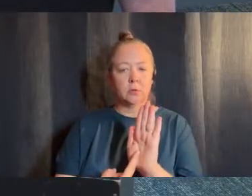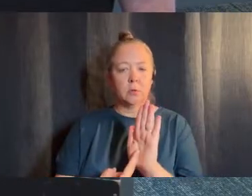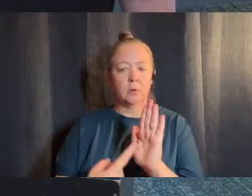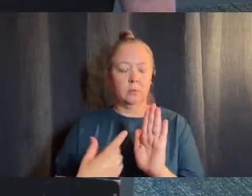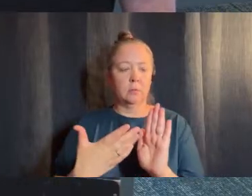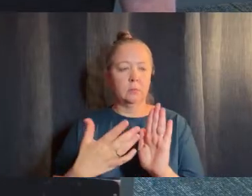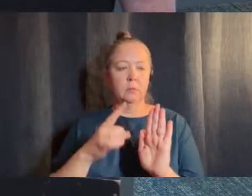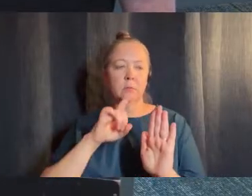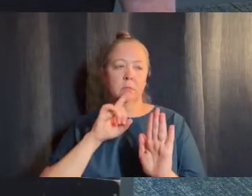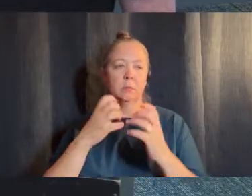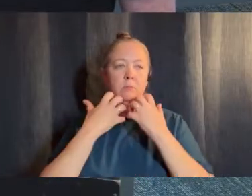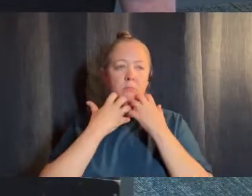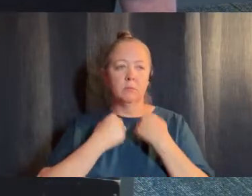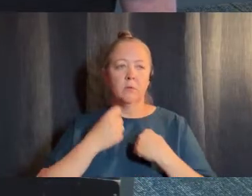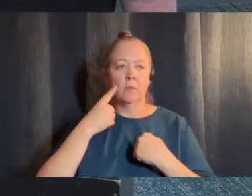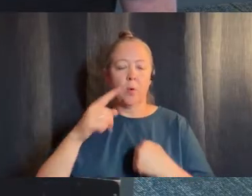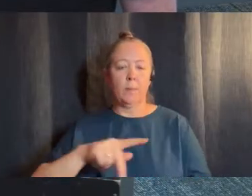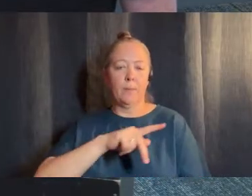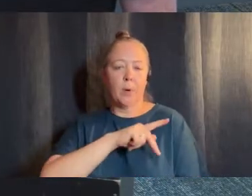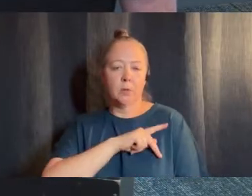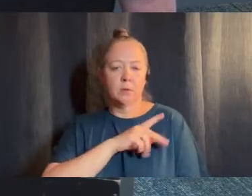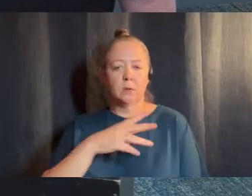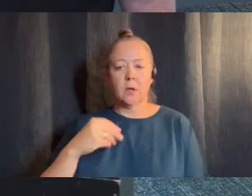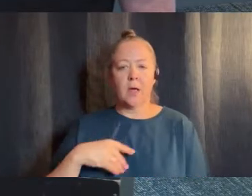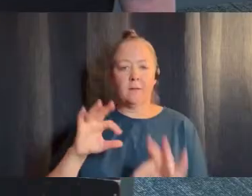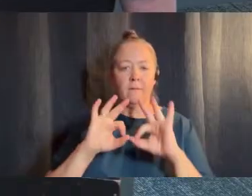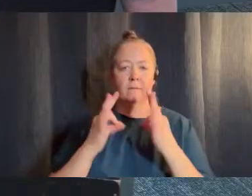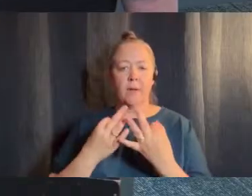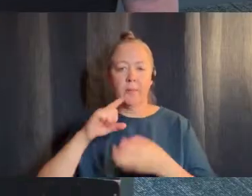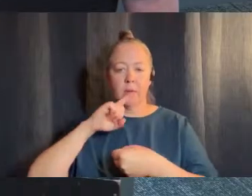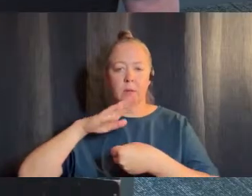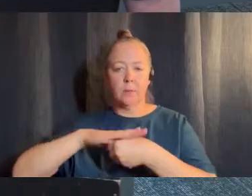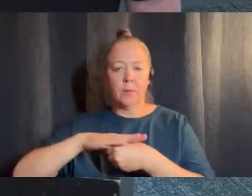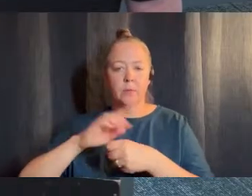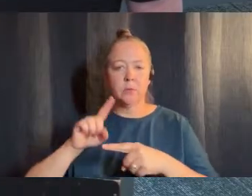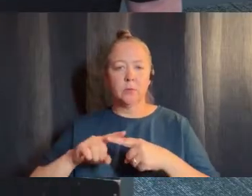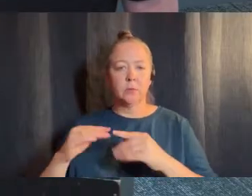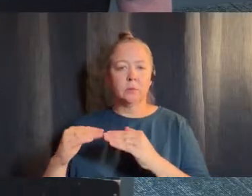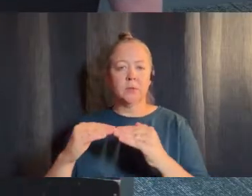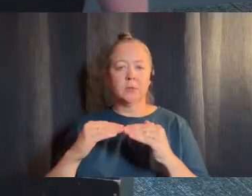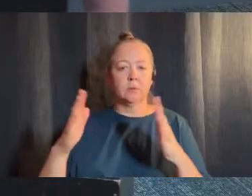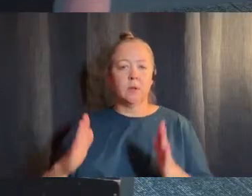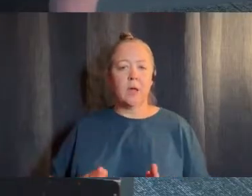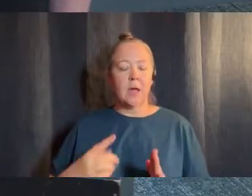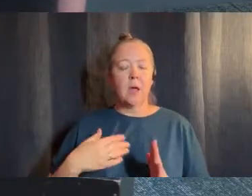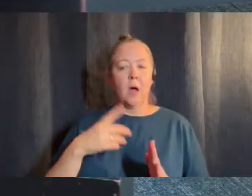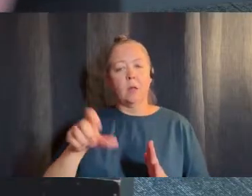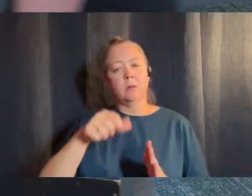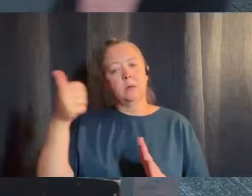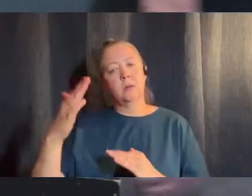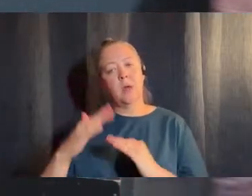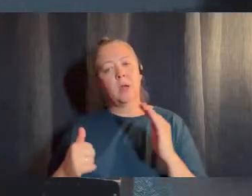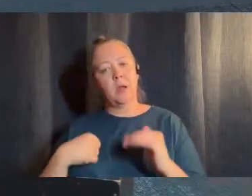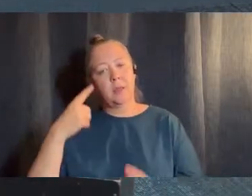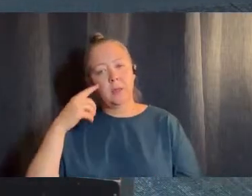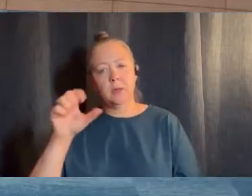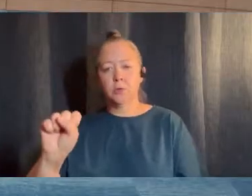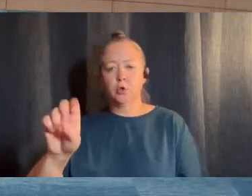for the personal and family commitments of their colleagues. Other than that, I think Susan took care of everything else I wanted to say.